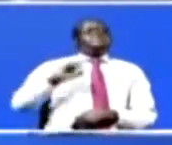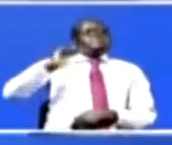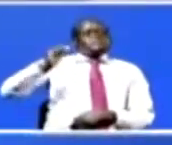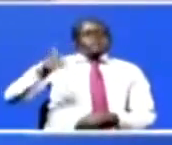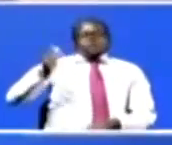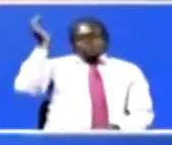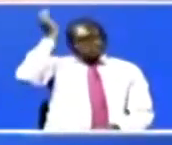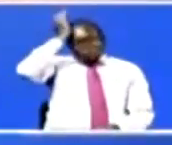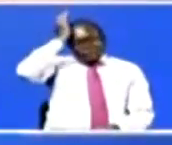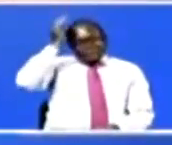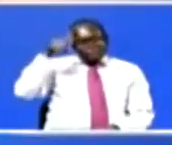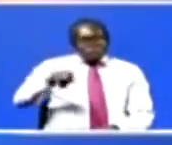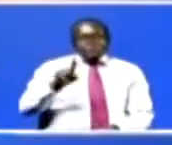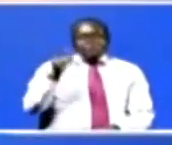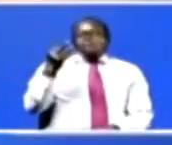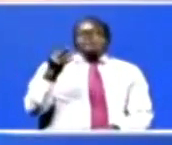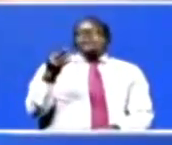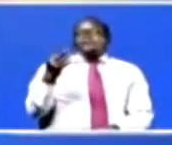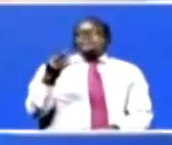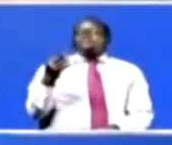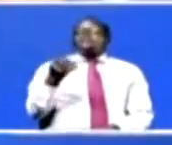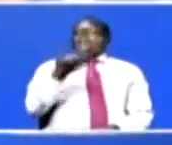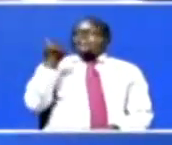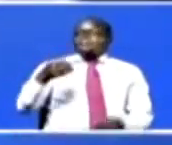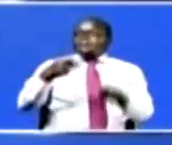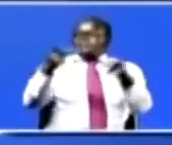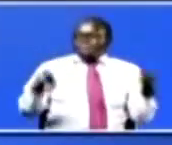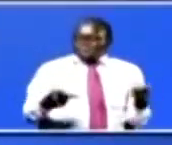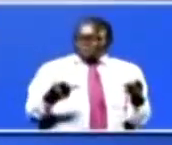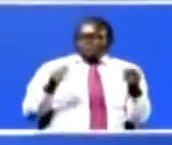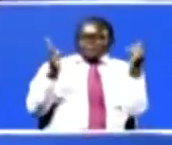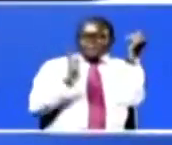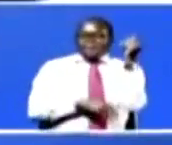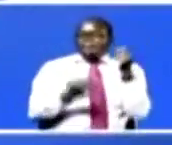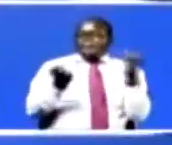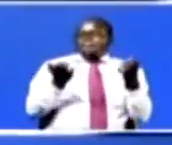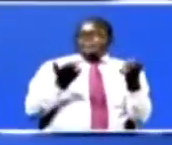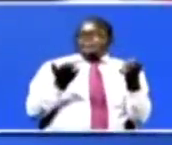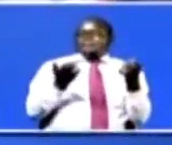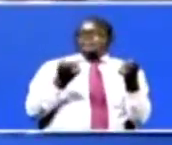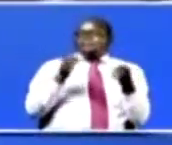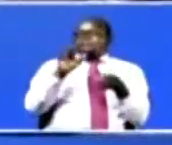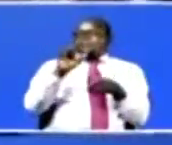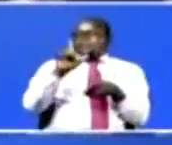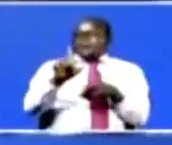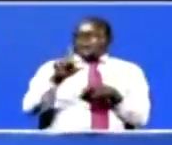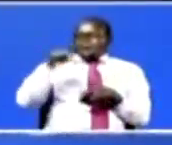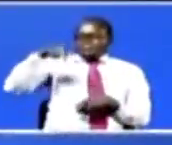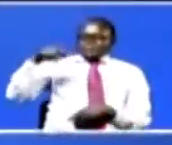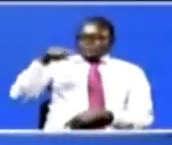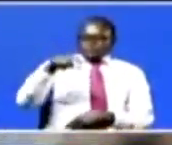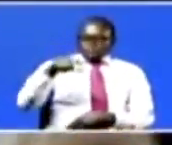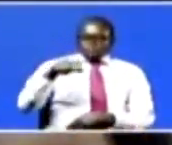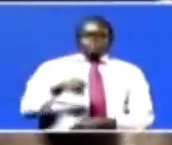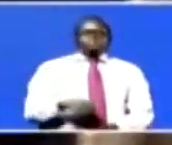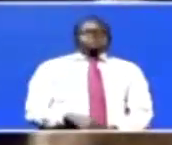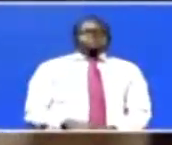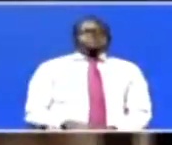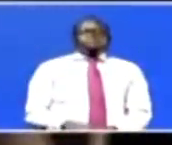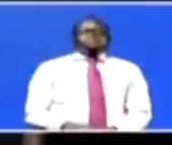of Eldoret, this is one of the favorite destinations for the black market of LPG. Francis